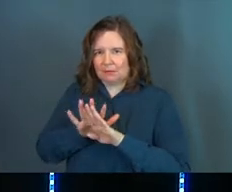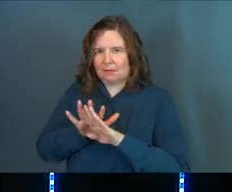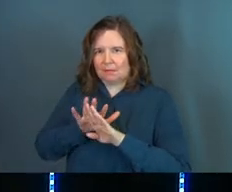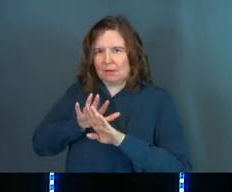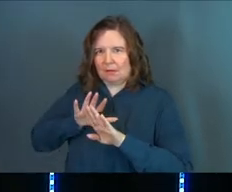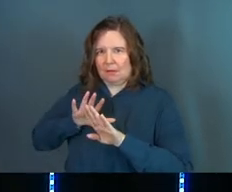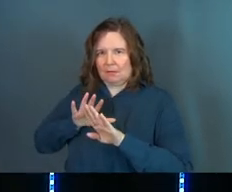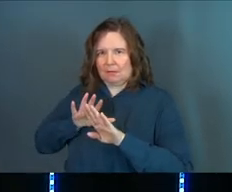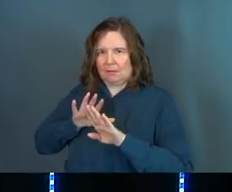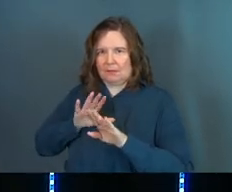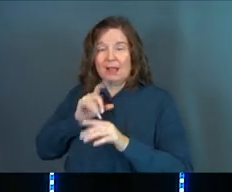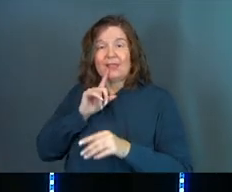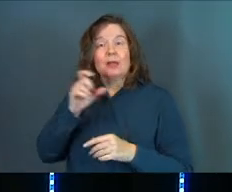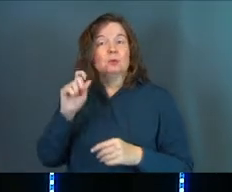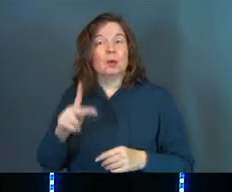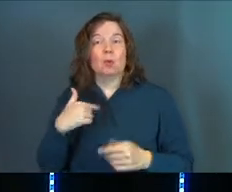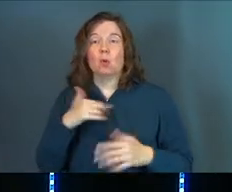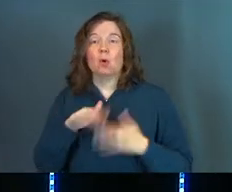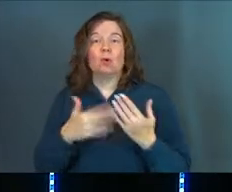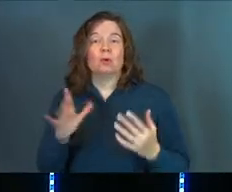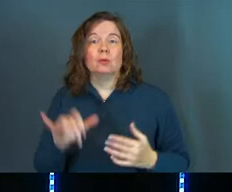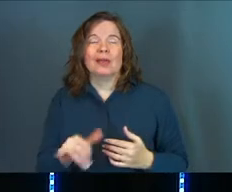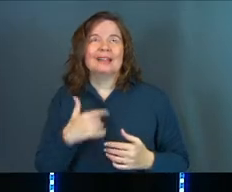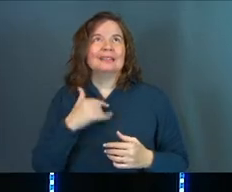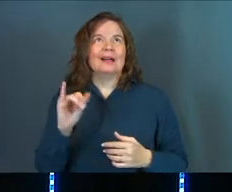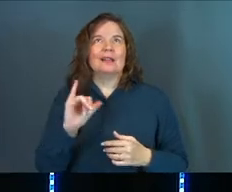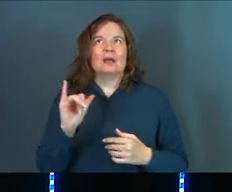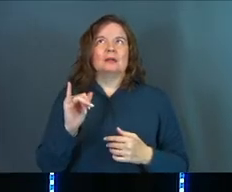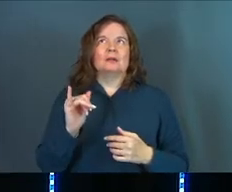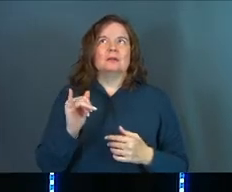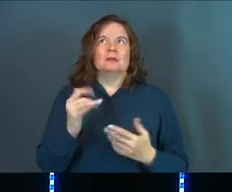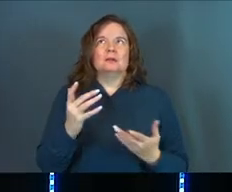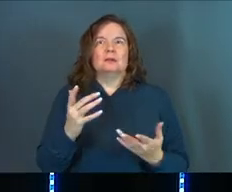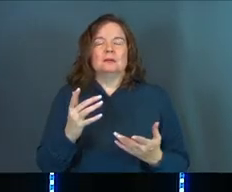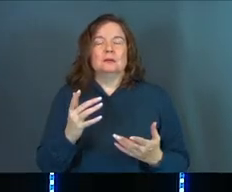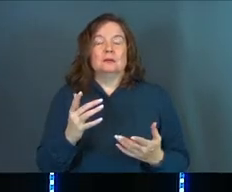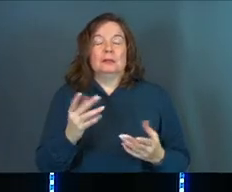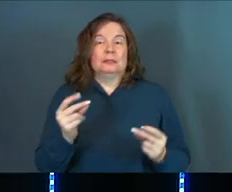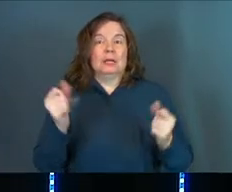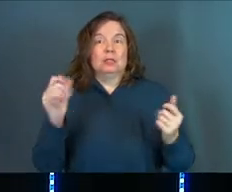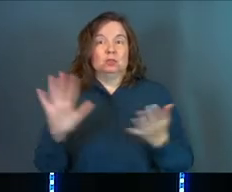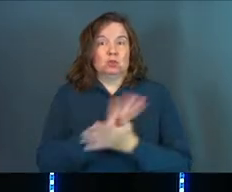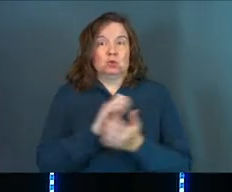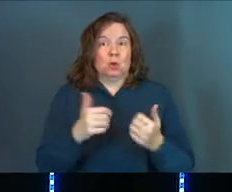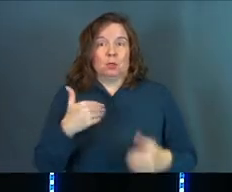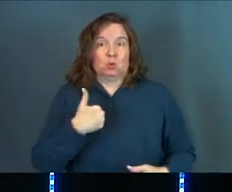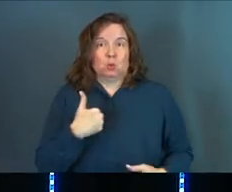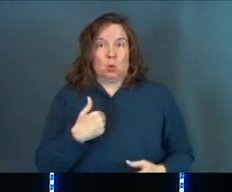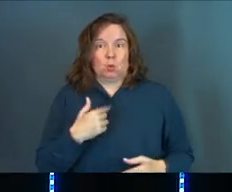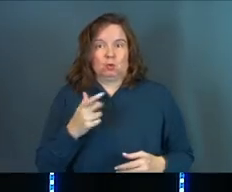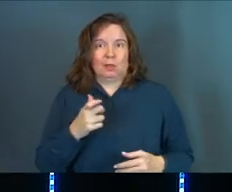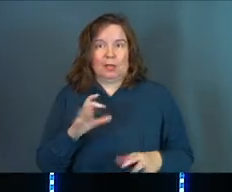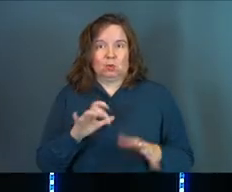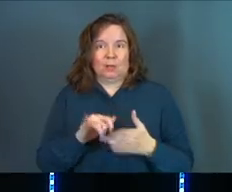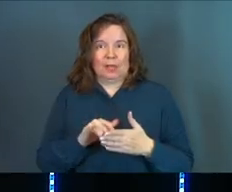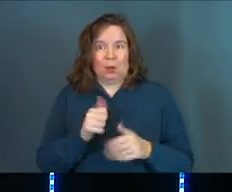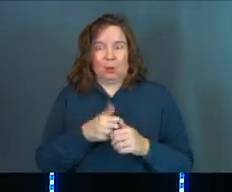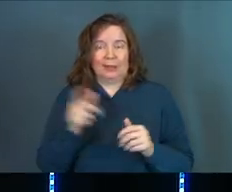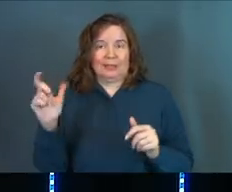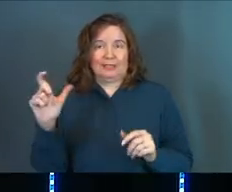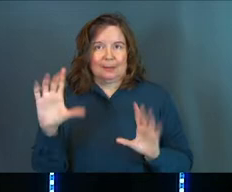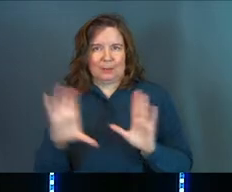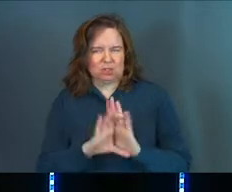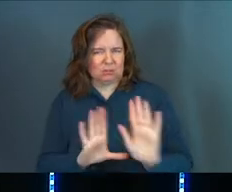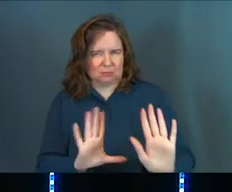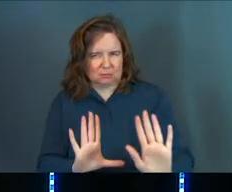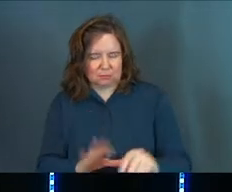okay, right? Like, we all do that, and it's not like it you know, suddenly destroys our souls to, like, do that with our Instagram